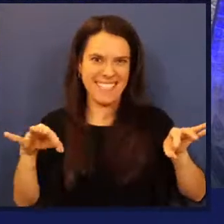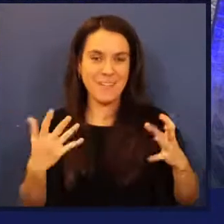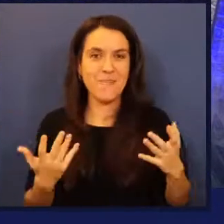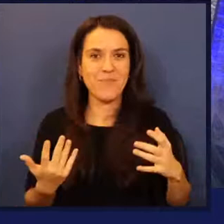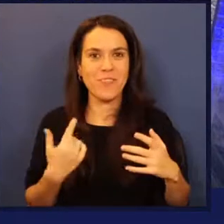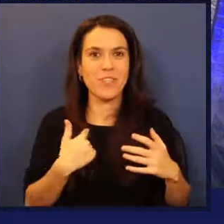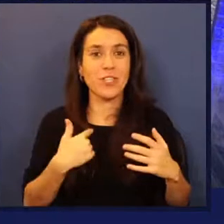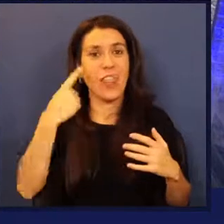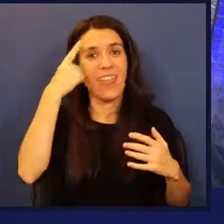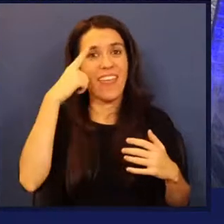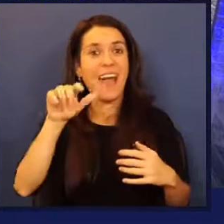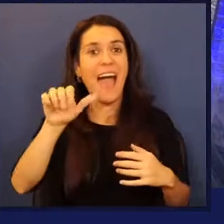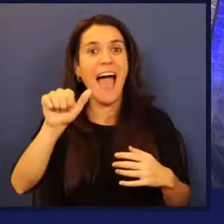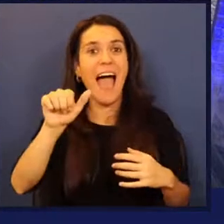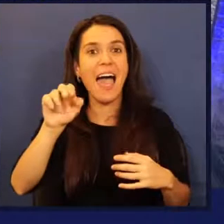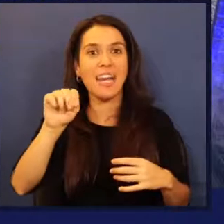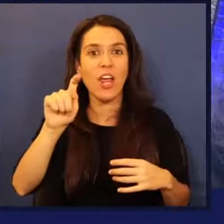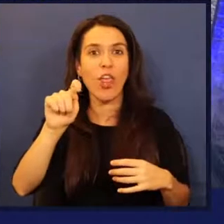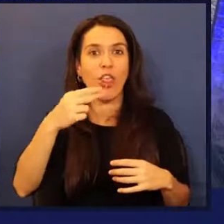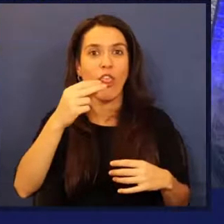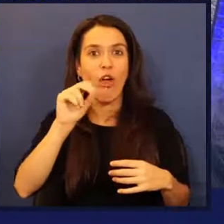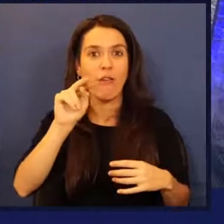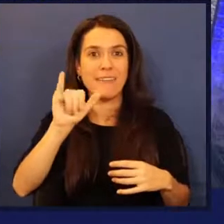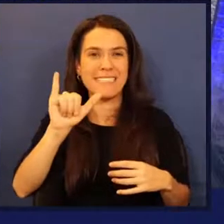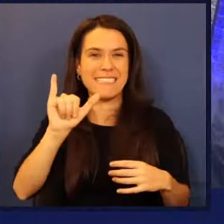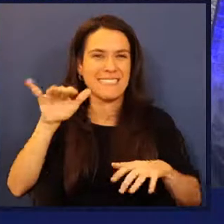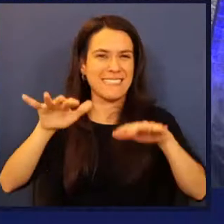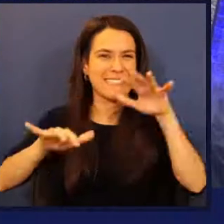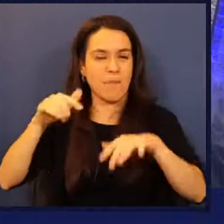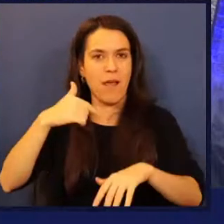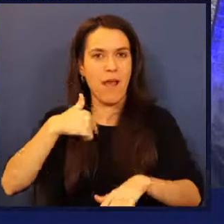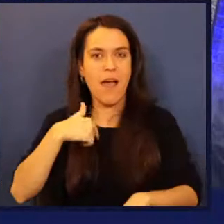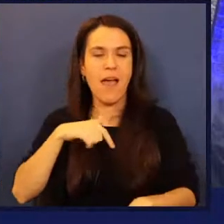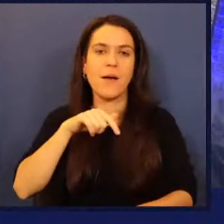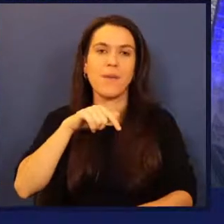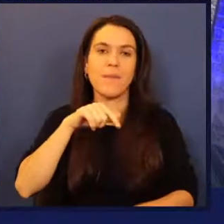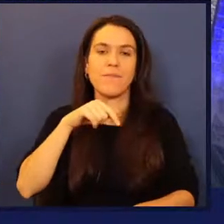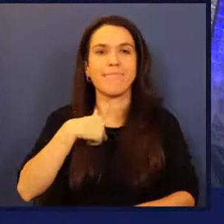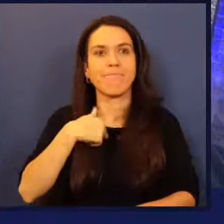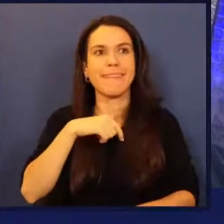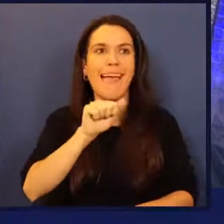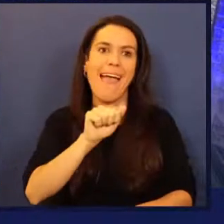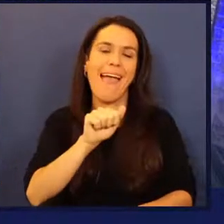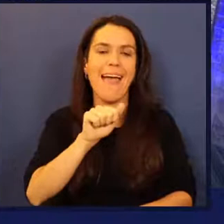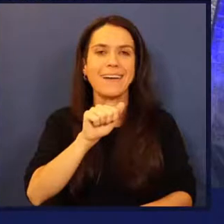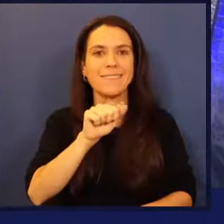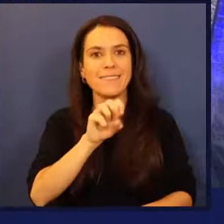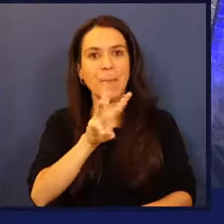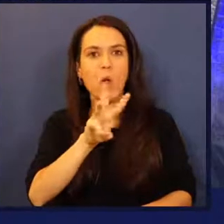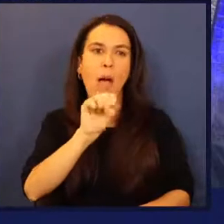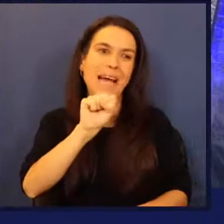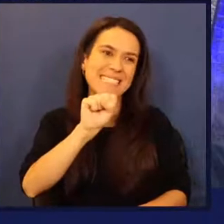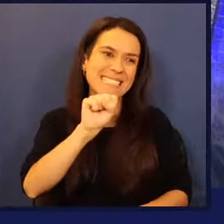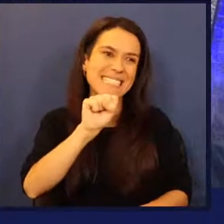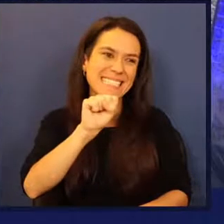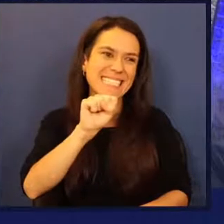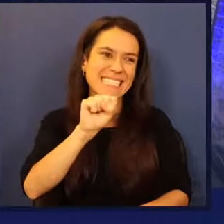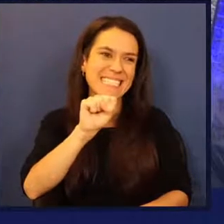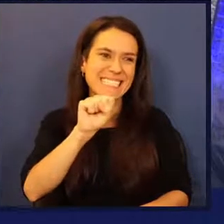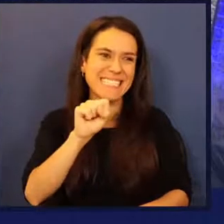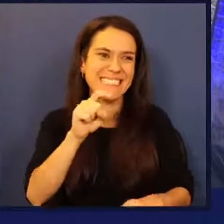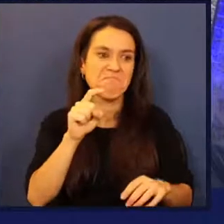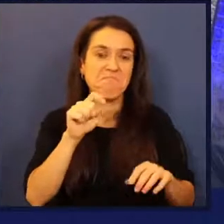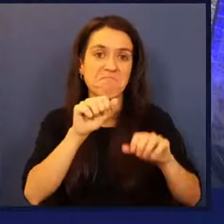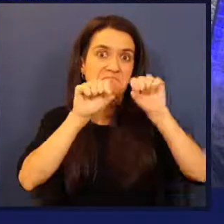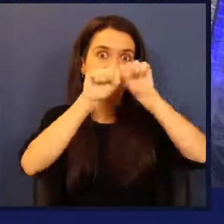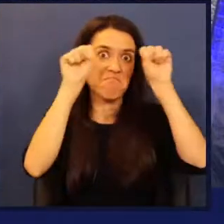Anthony, I was coming from a like AWS kind of infrastructure, cloud infrastructure kind of role. And I was like, why